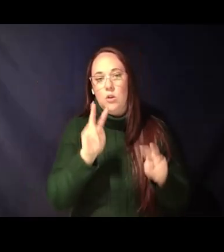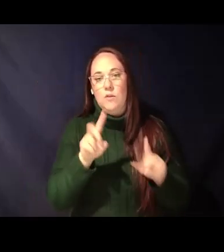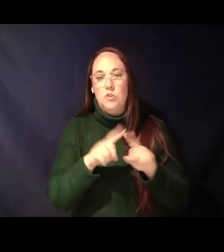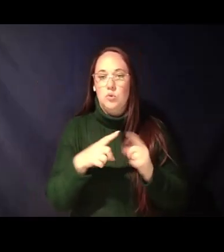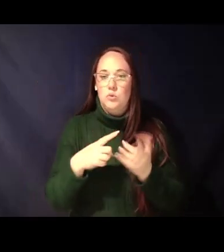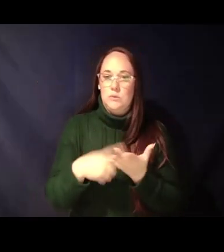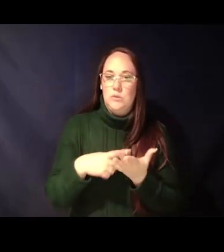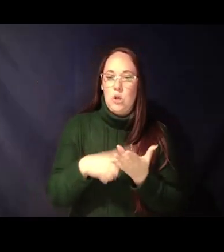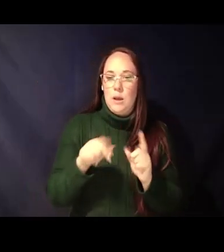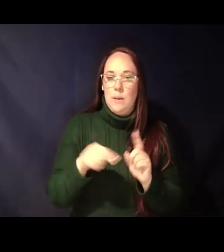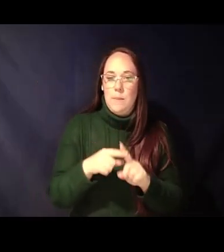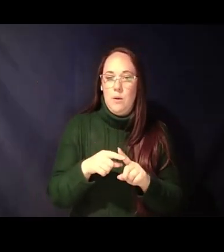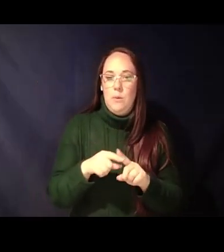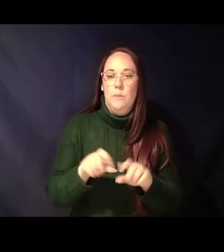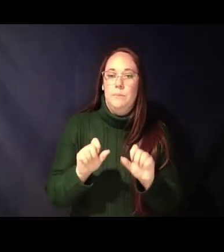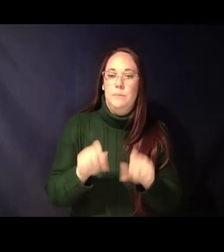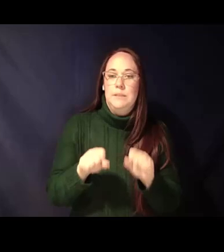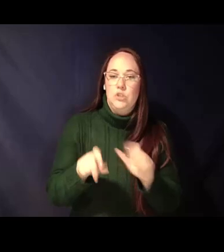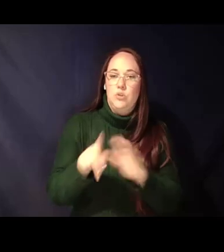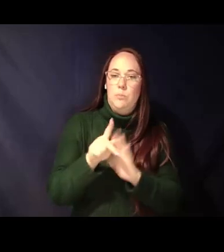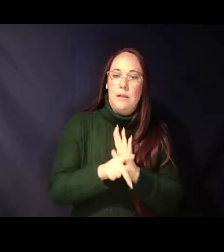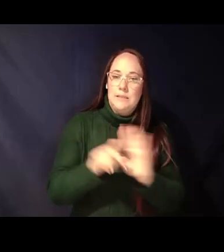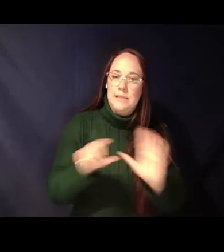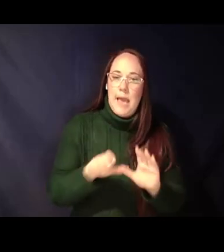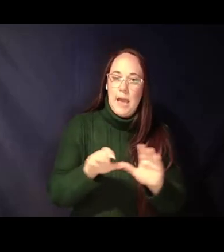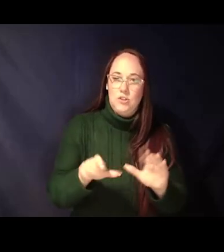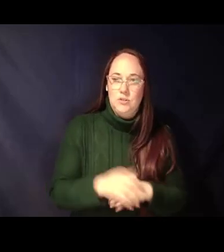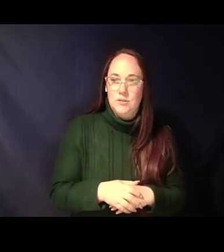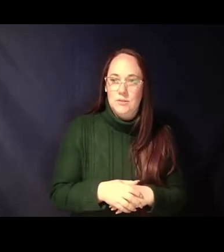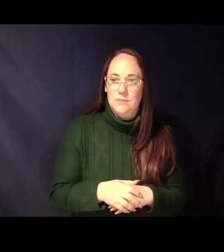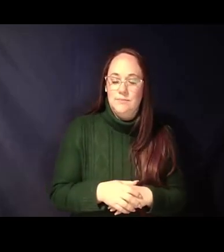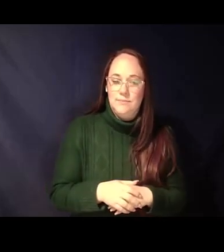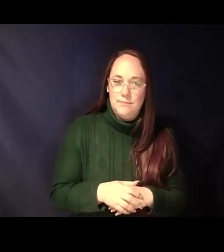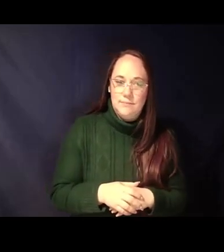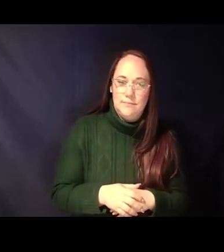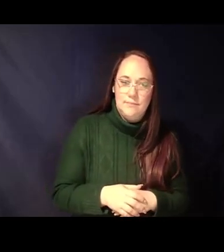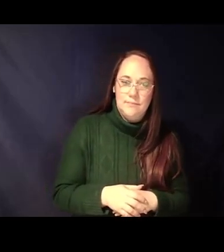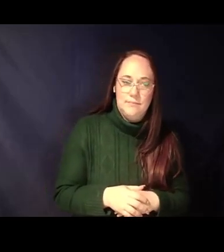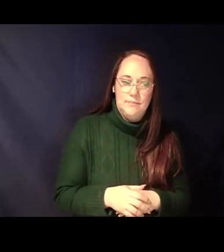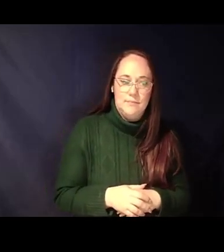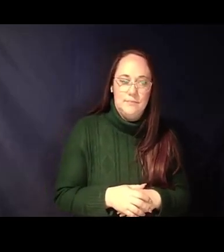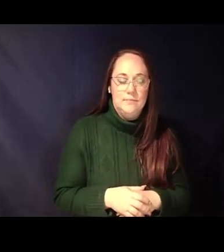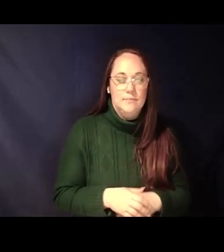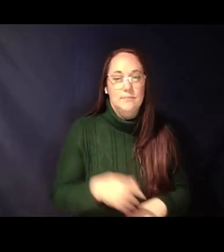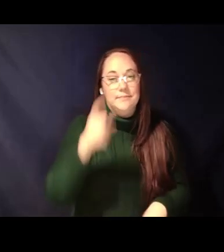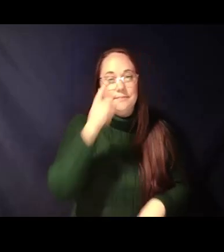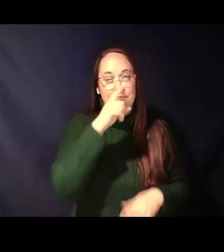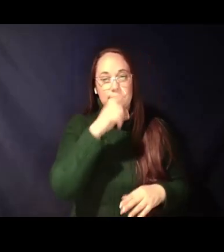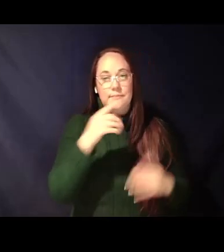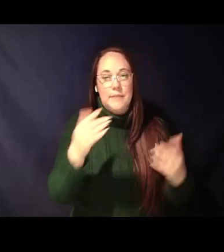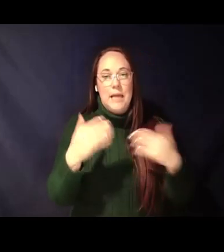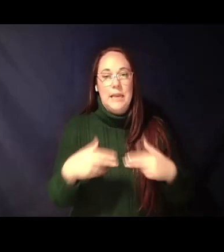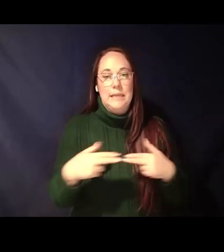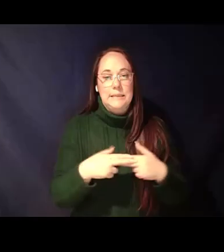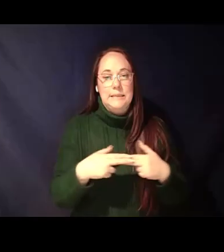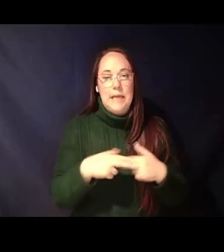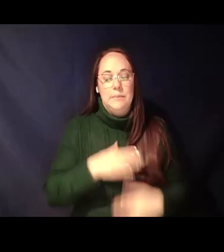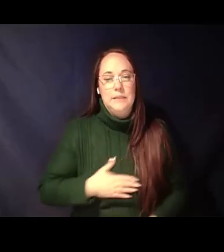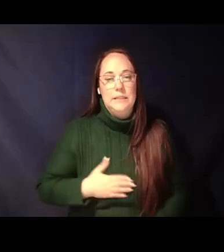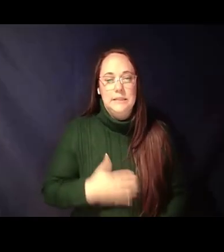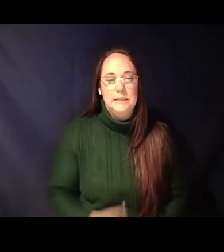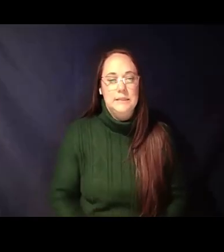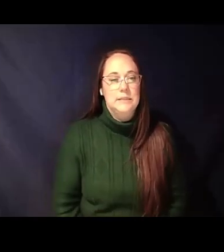about potential policy actions in this area as well. If we can go to the next slide on PBT.